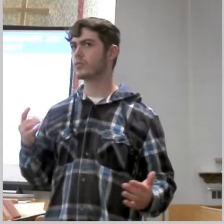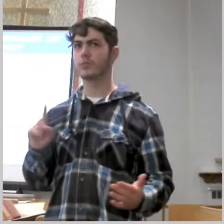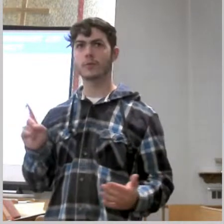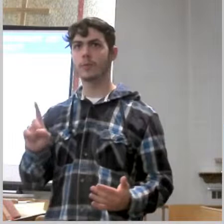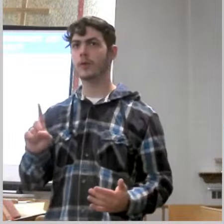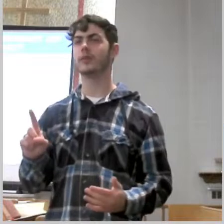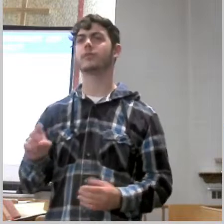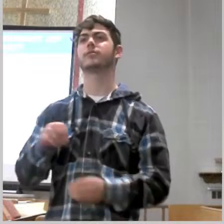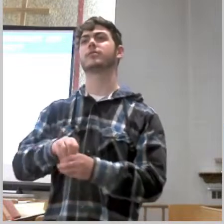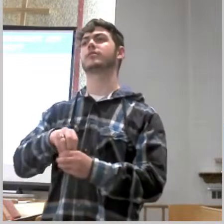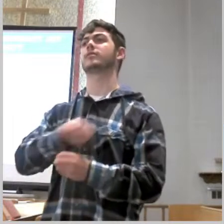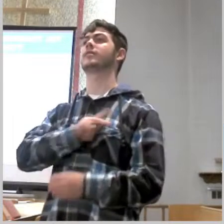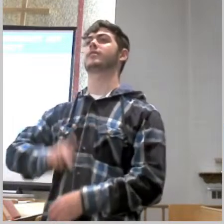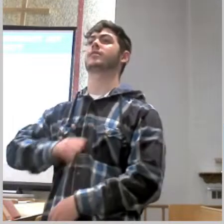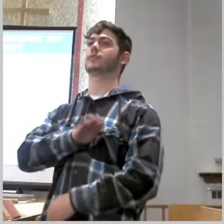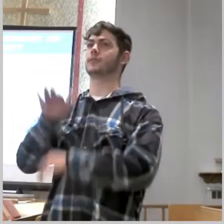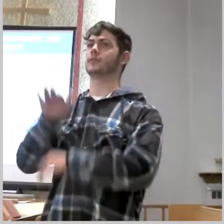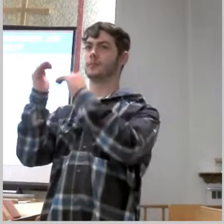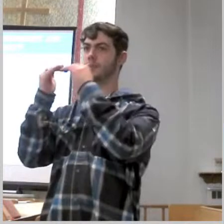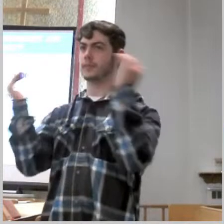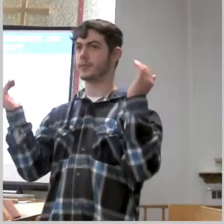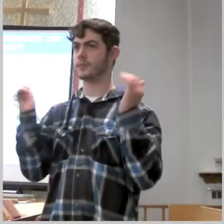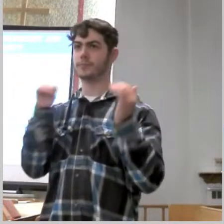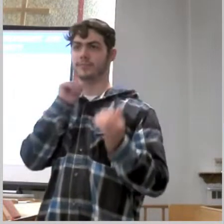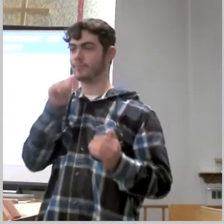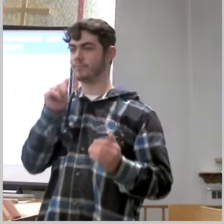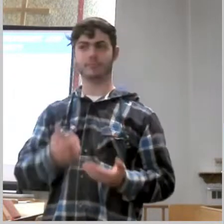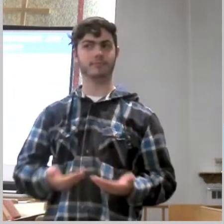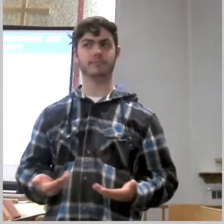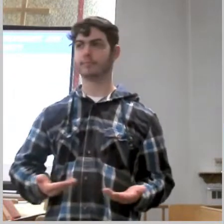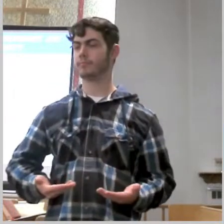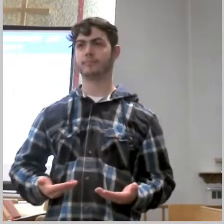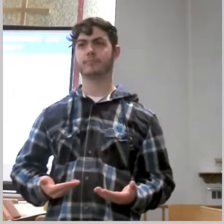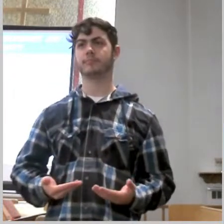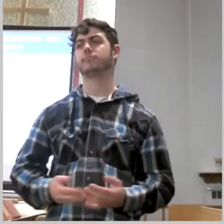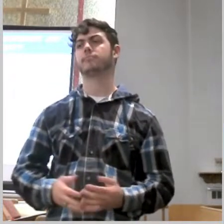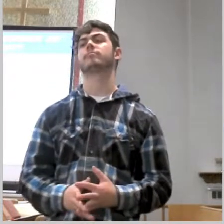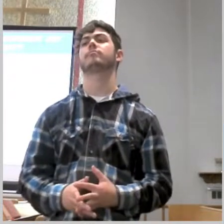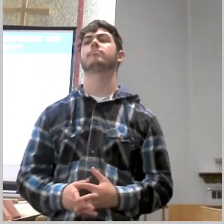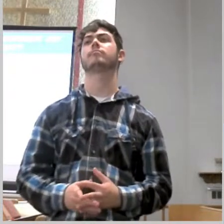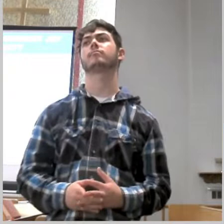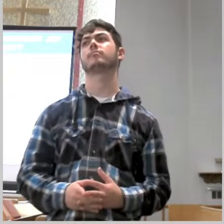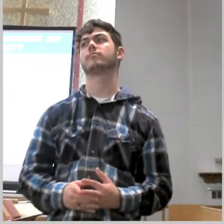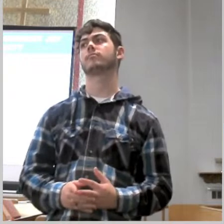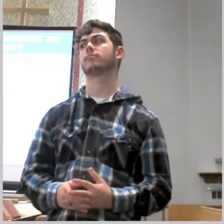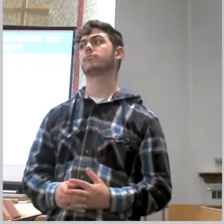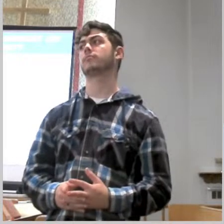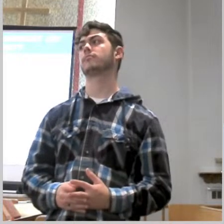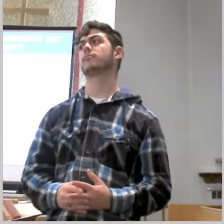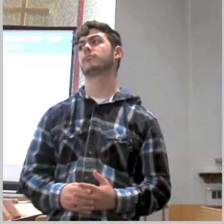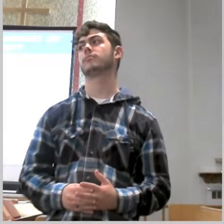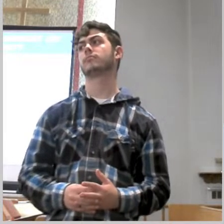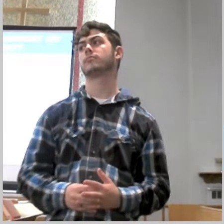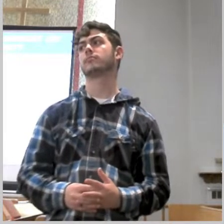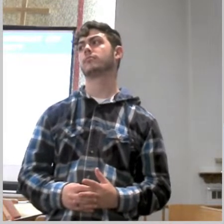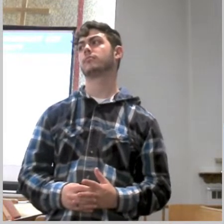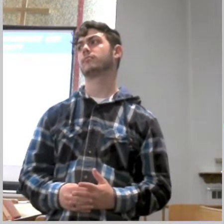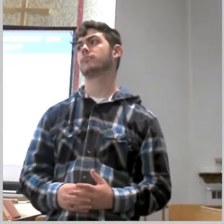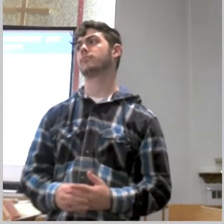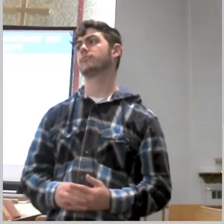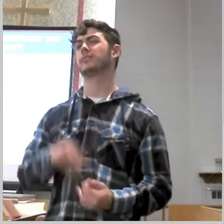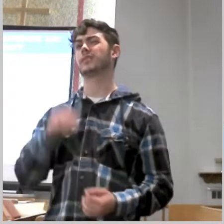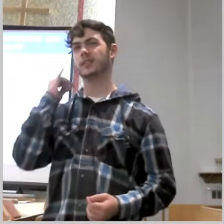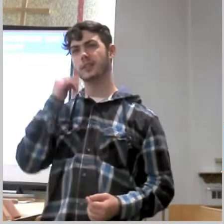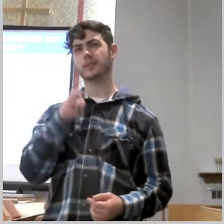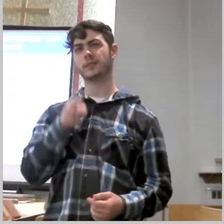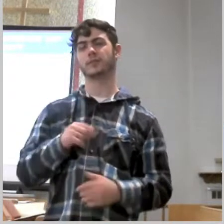the kingdom of heaven and not in this midst over here. Carnal people tend to